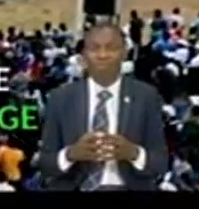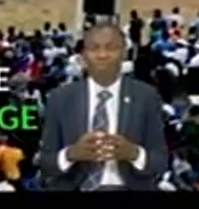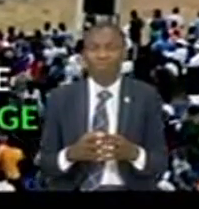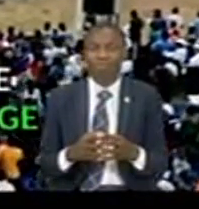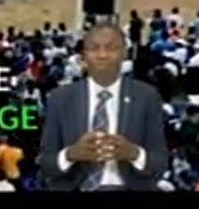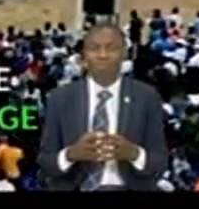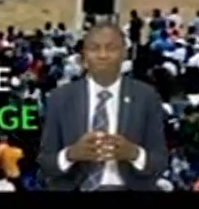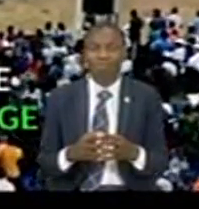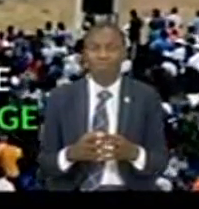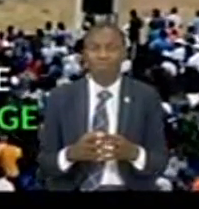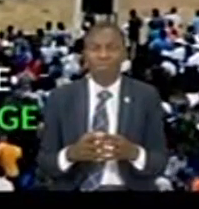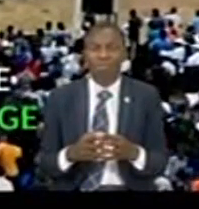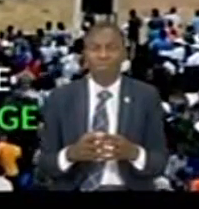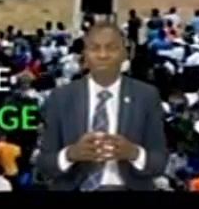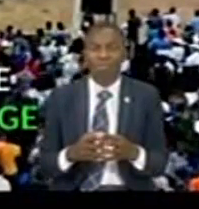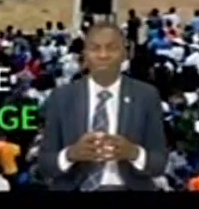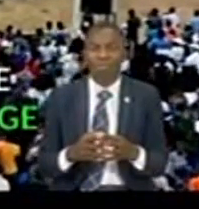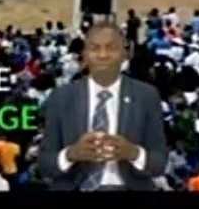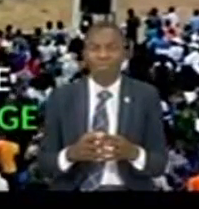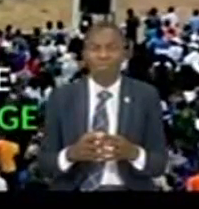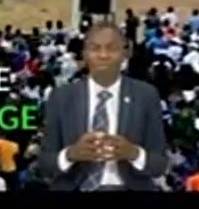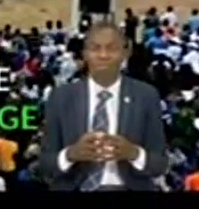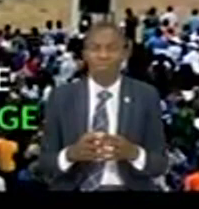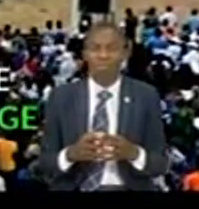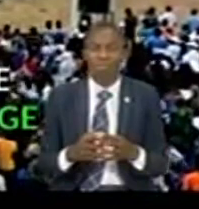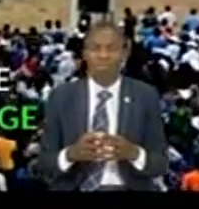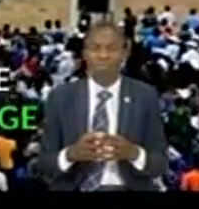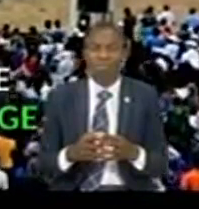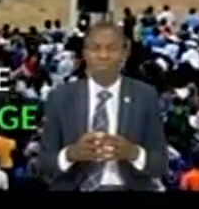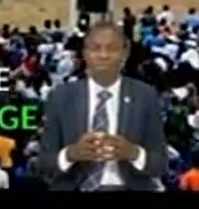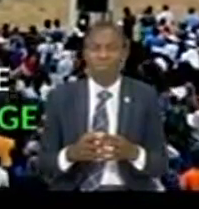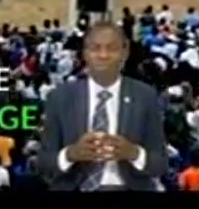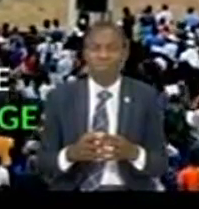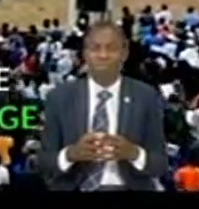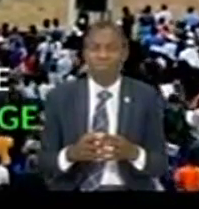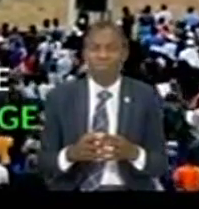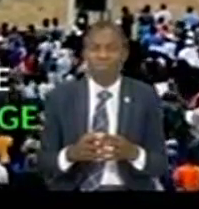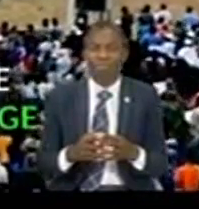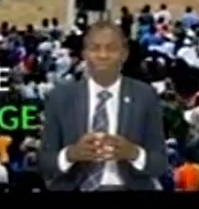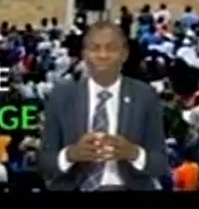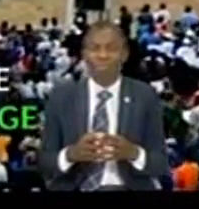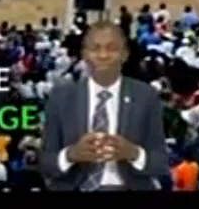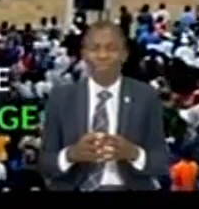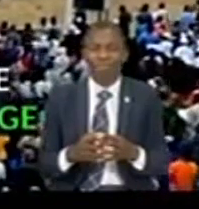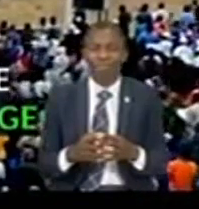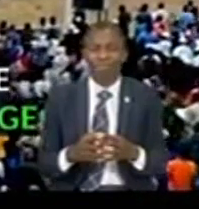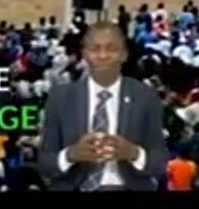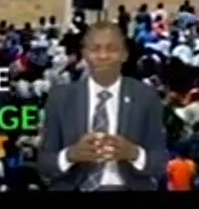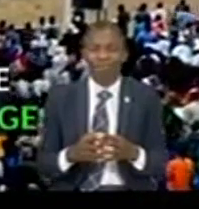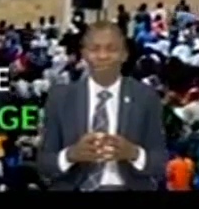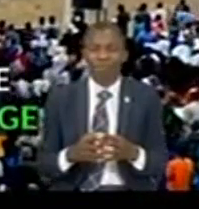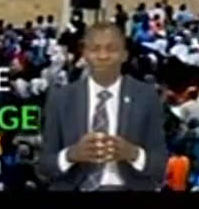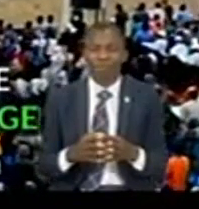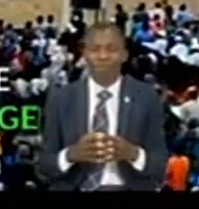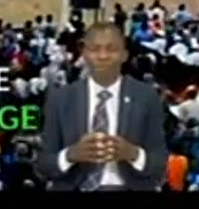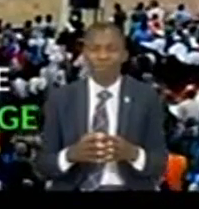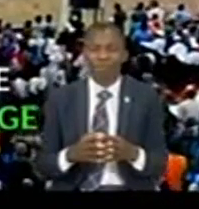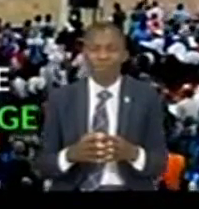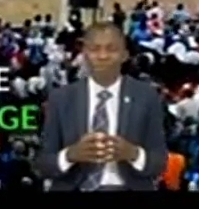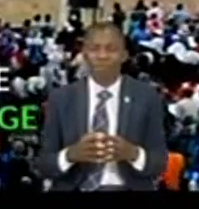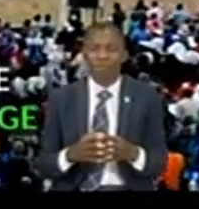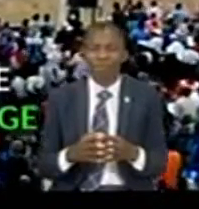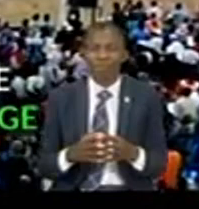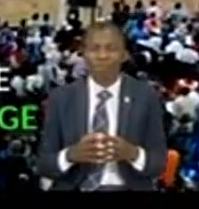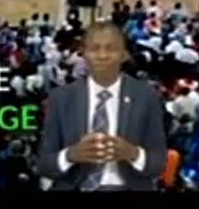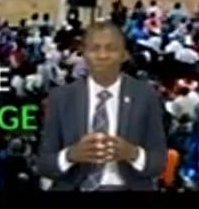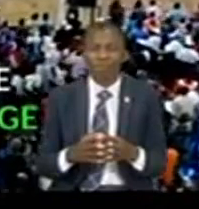ever. Jesus, all in all, we sing, Savior, Sanctifier, Healer, Baptizer,